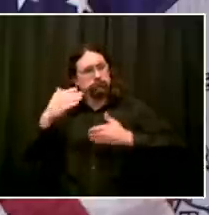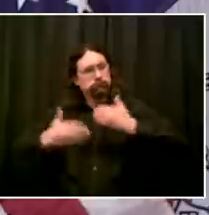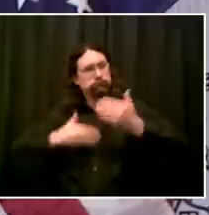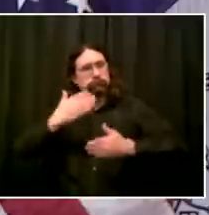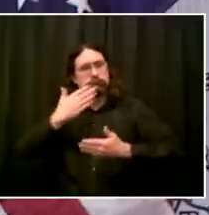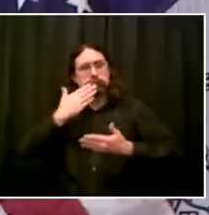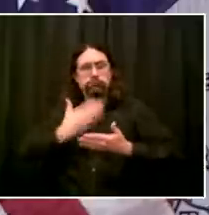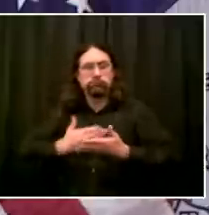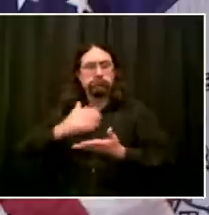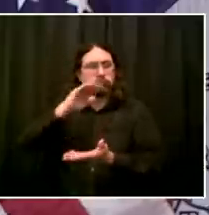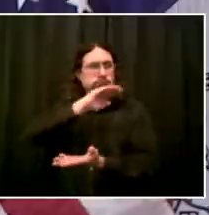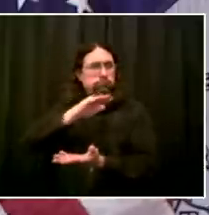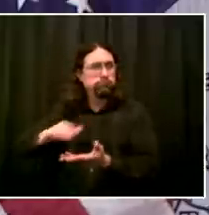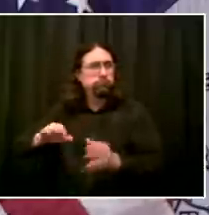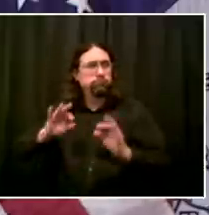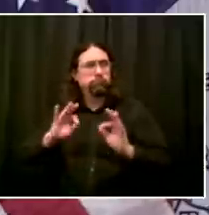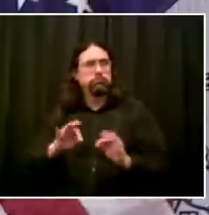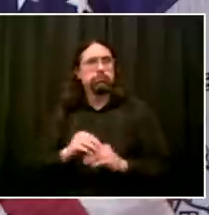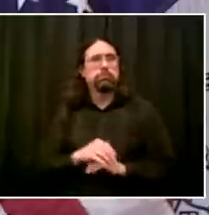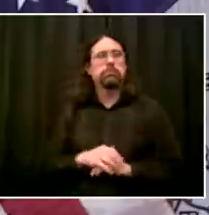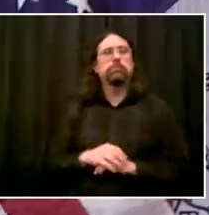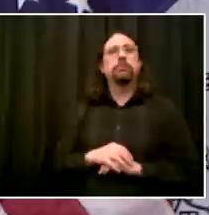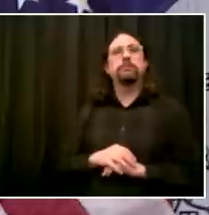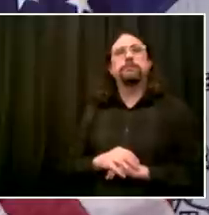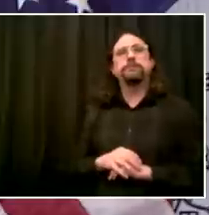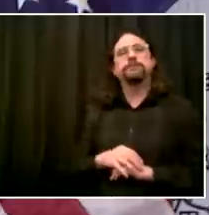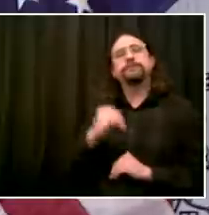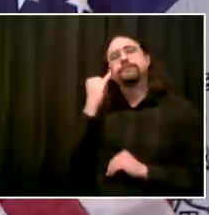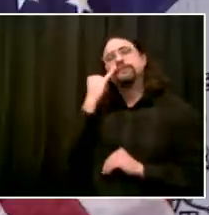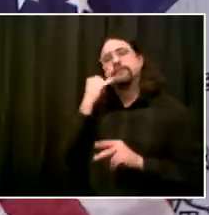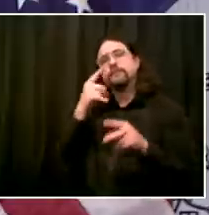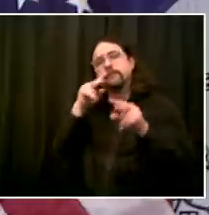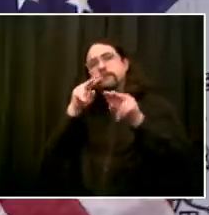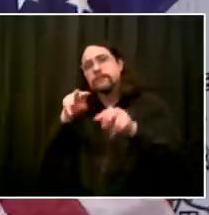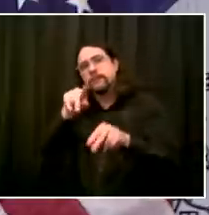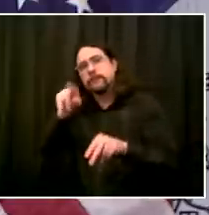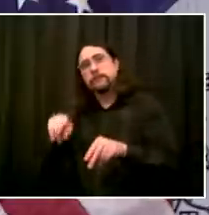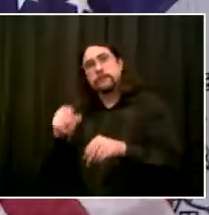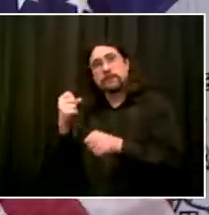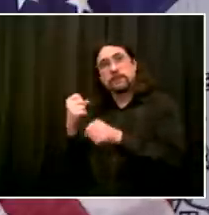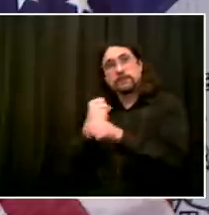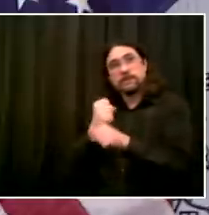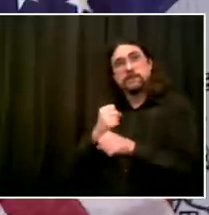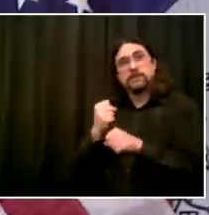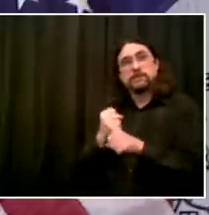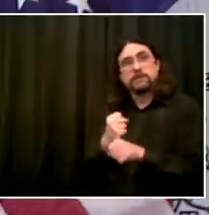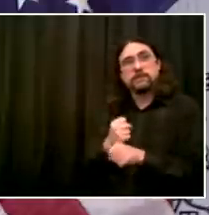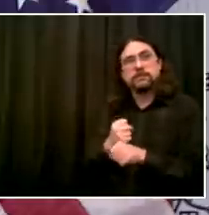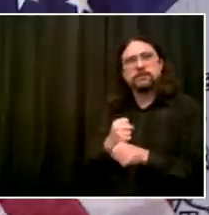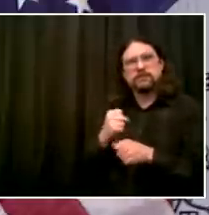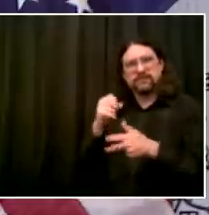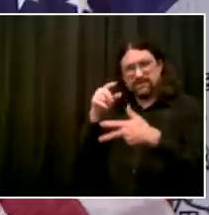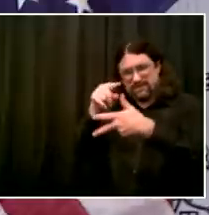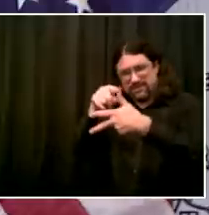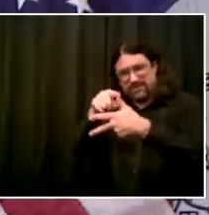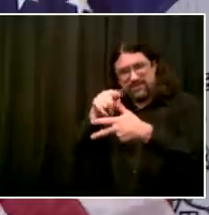COVID-19, even not every one of them may even have COVID in the final analysis after they're tested, but even if it's 76 who have COVID compared to where we were,